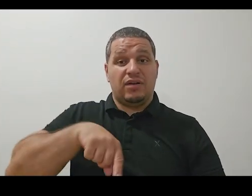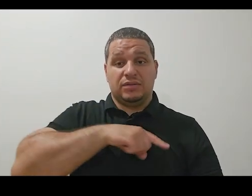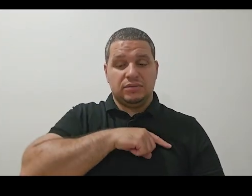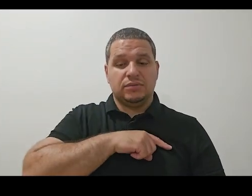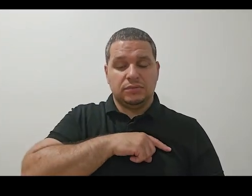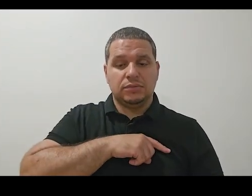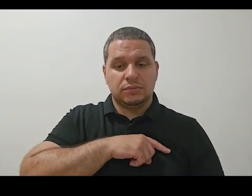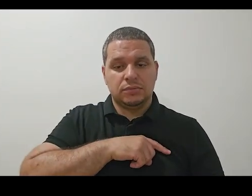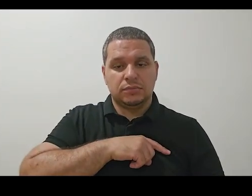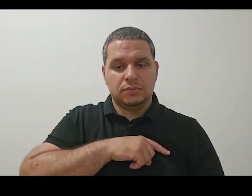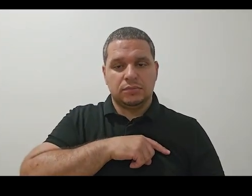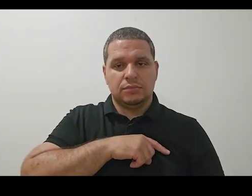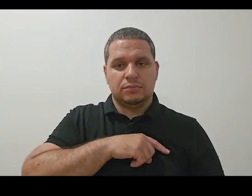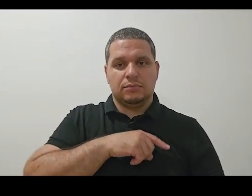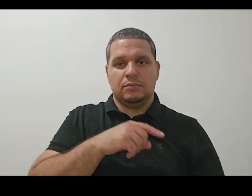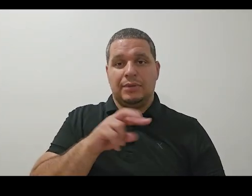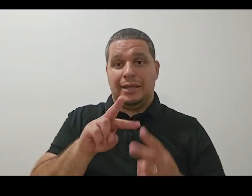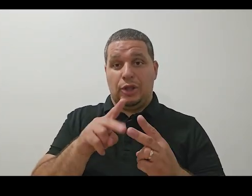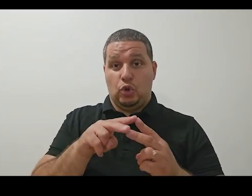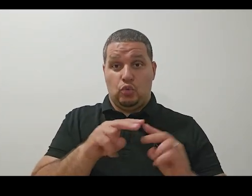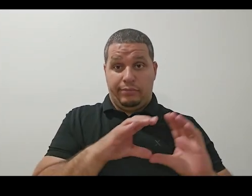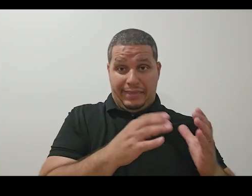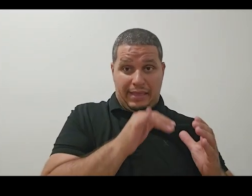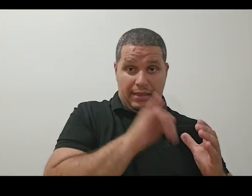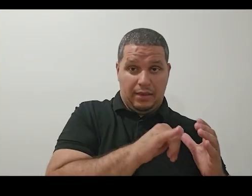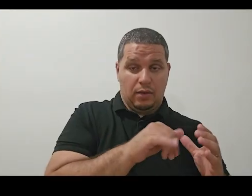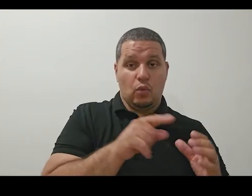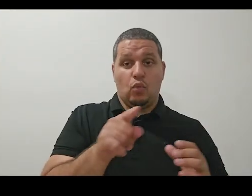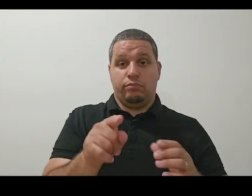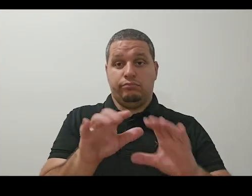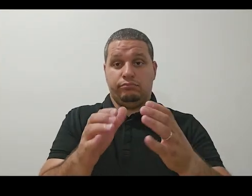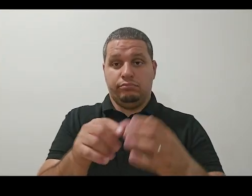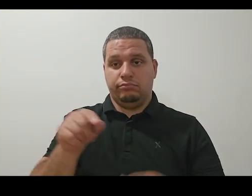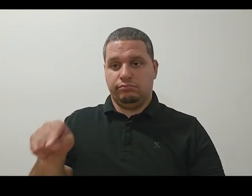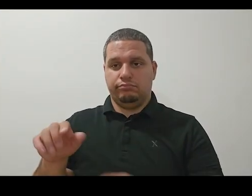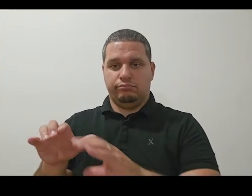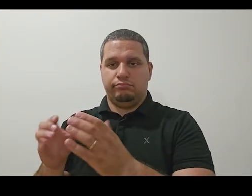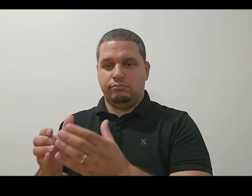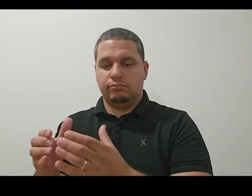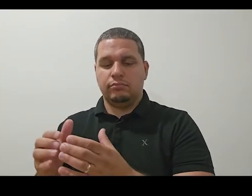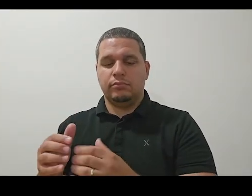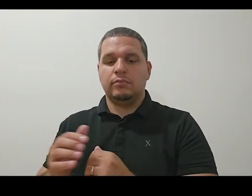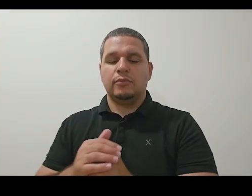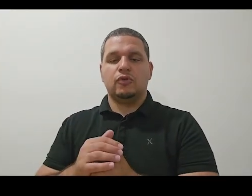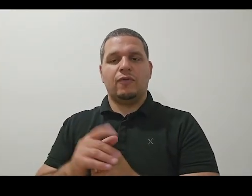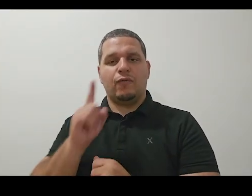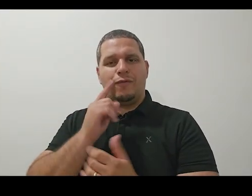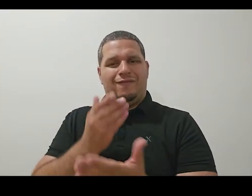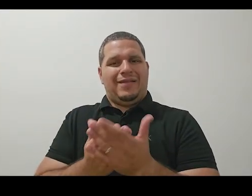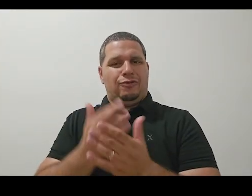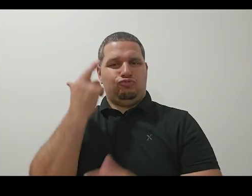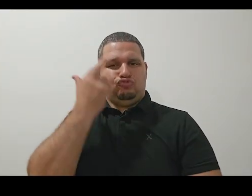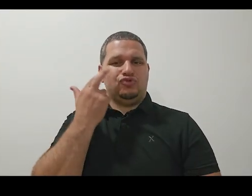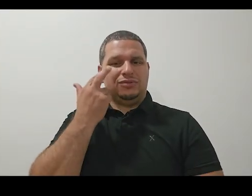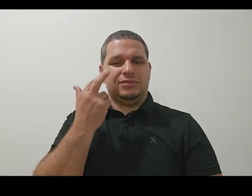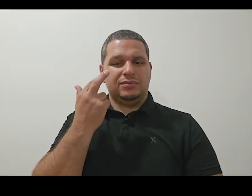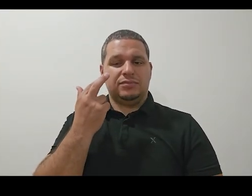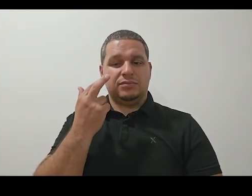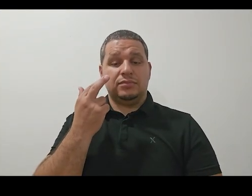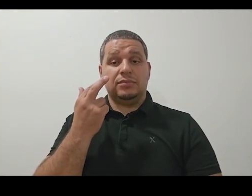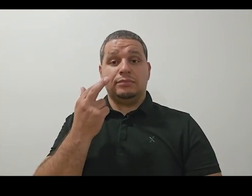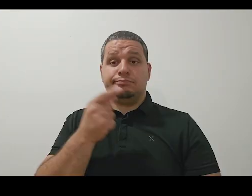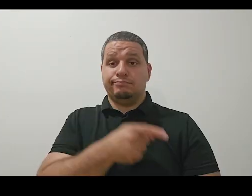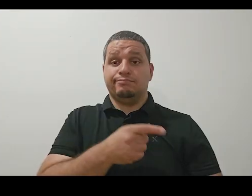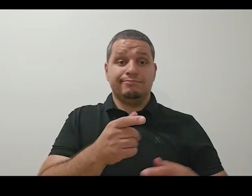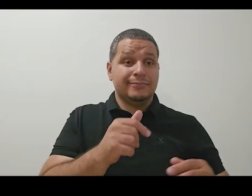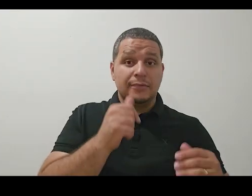of us is in each stage for very good reasons, for very valid reasons. So even if a person's in